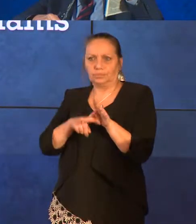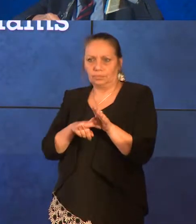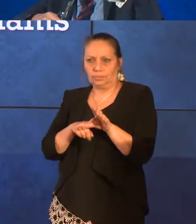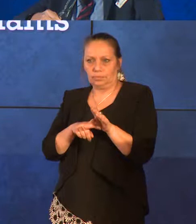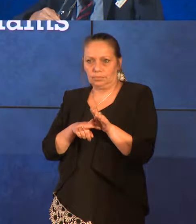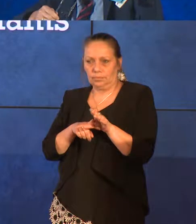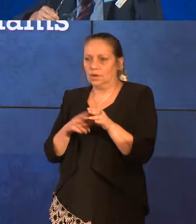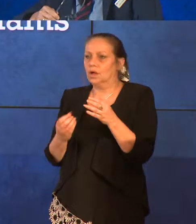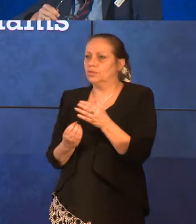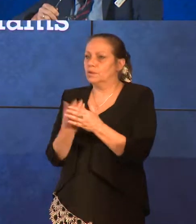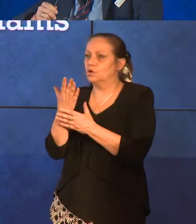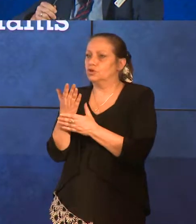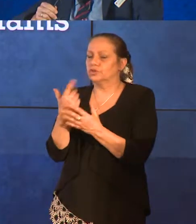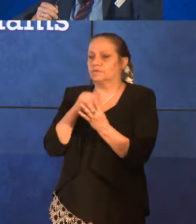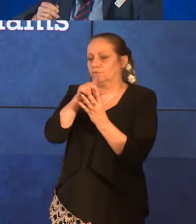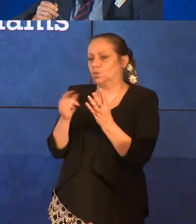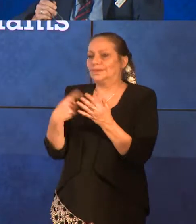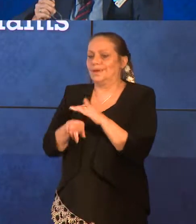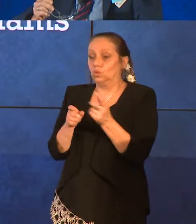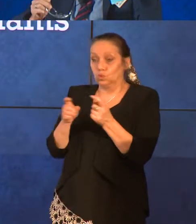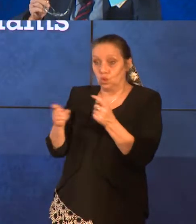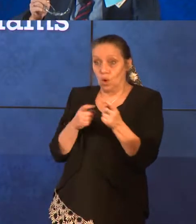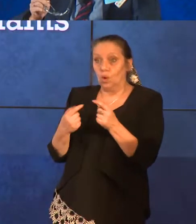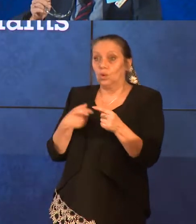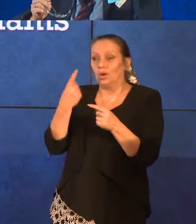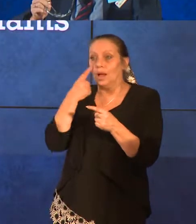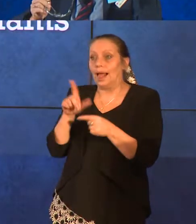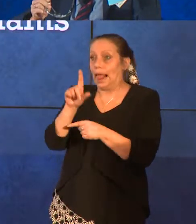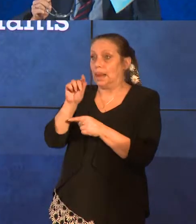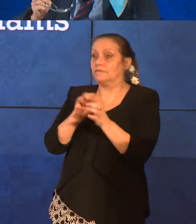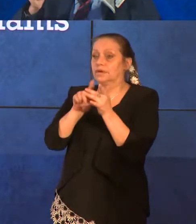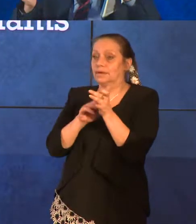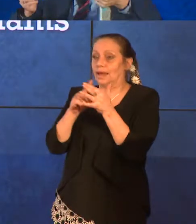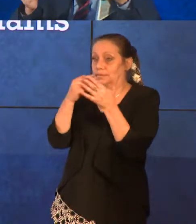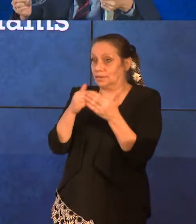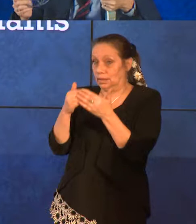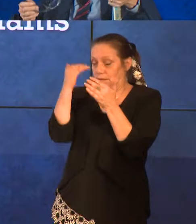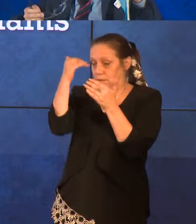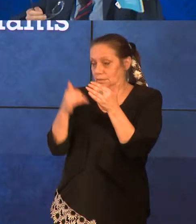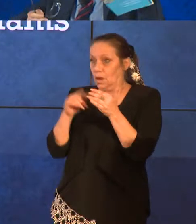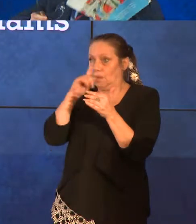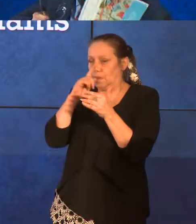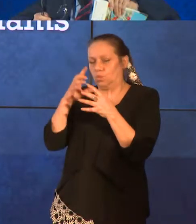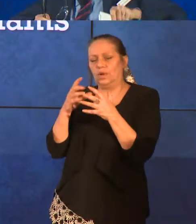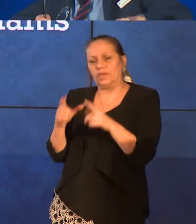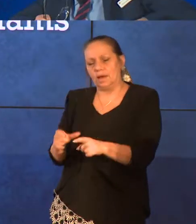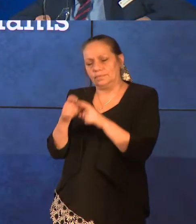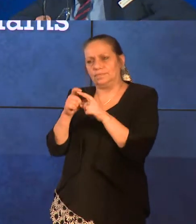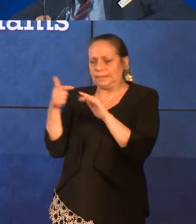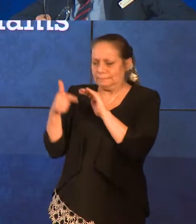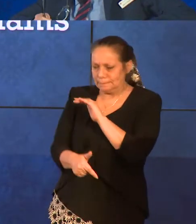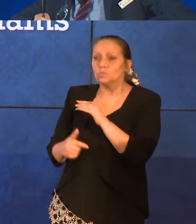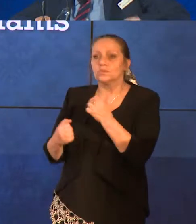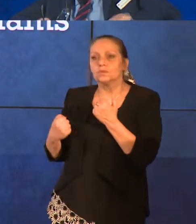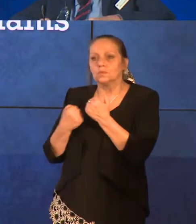Illusion of Choice and Control, where we identified 11 case studies of people with complex support needs and